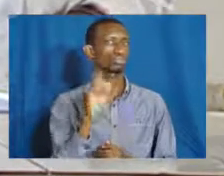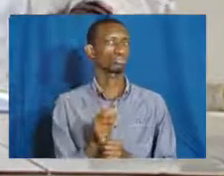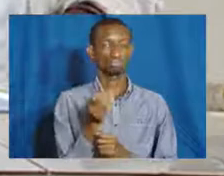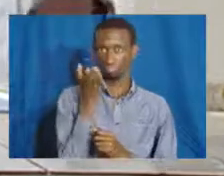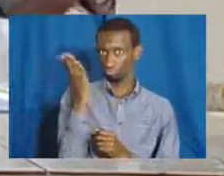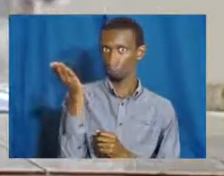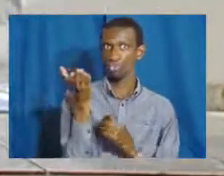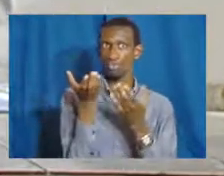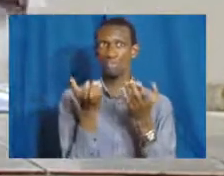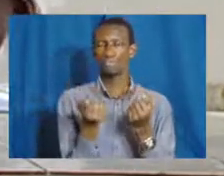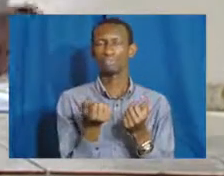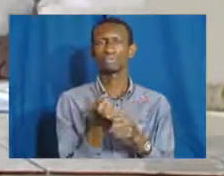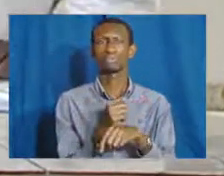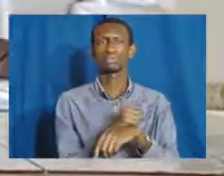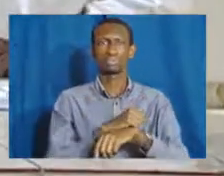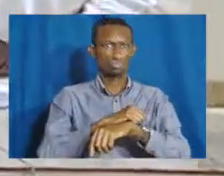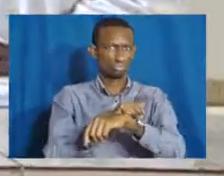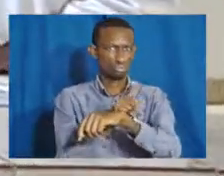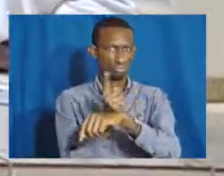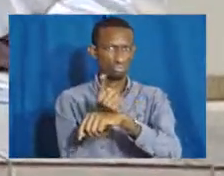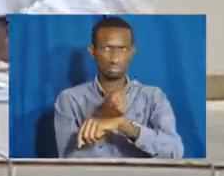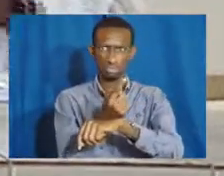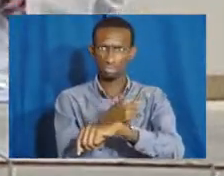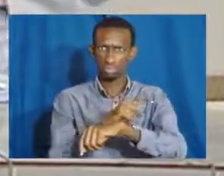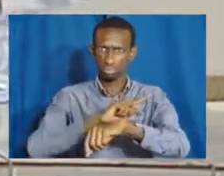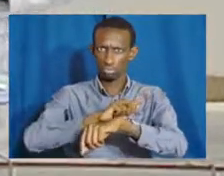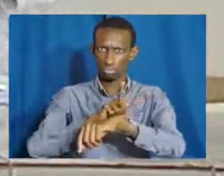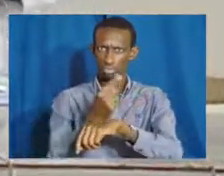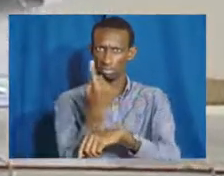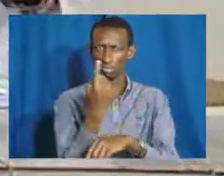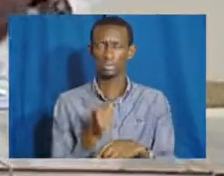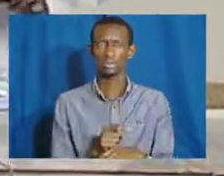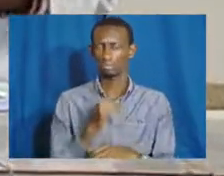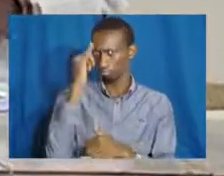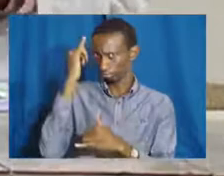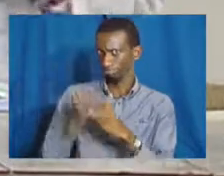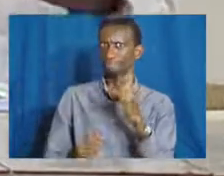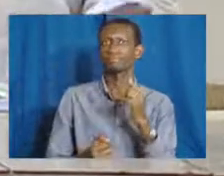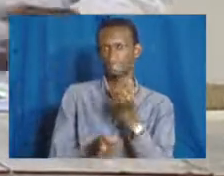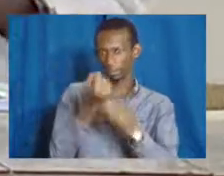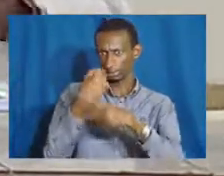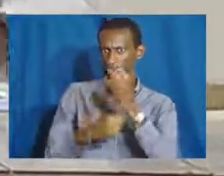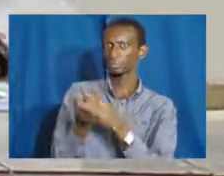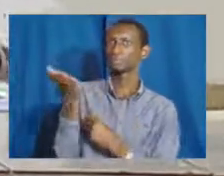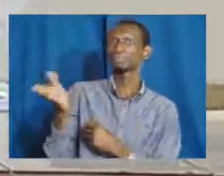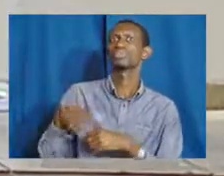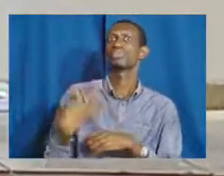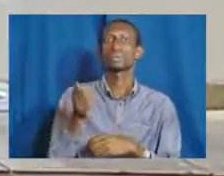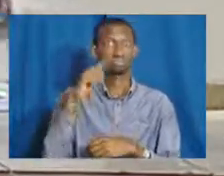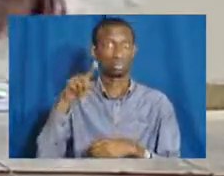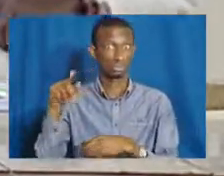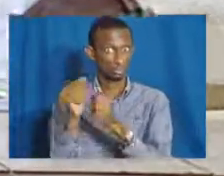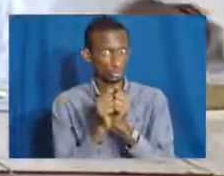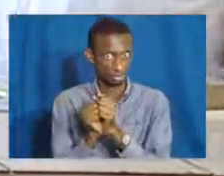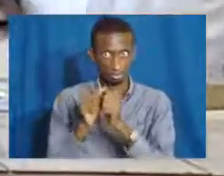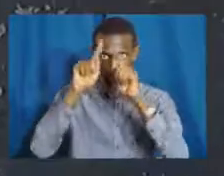have just a minute to finish this activity, then we make the correction chalkboard.